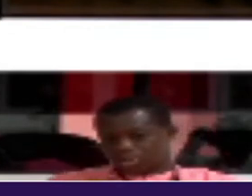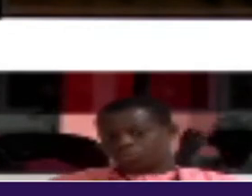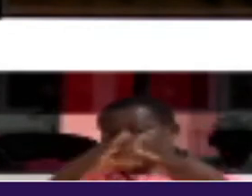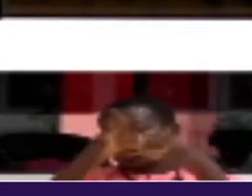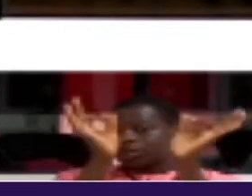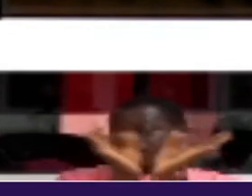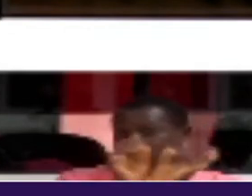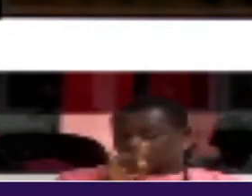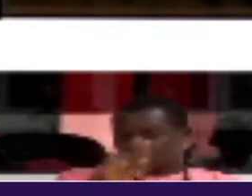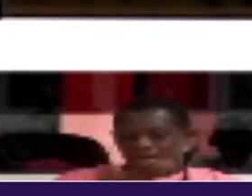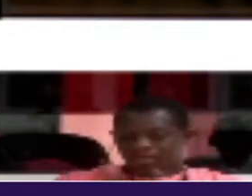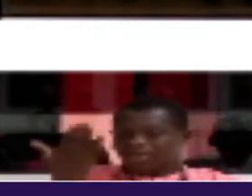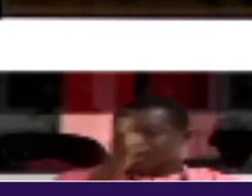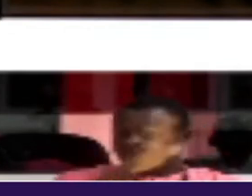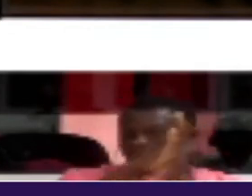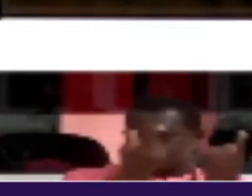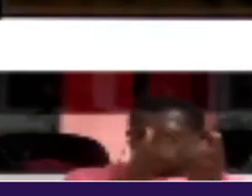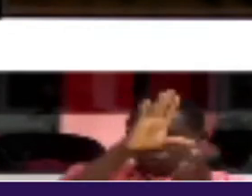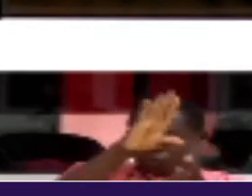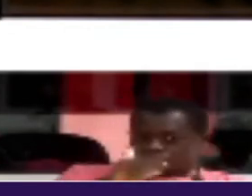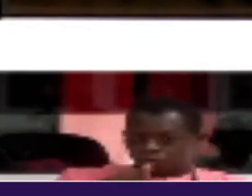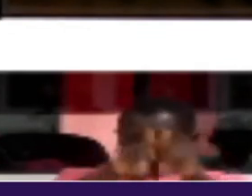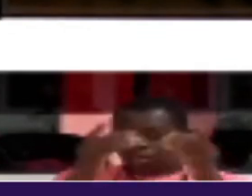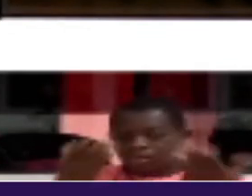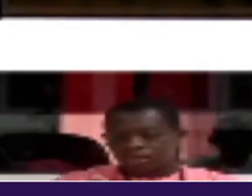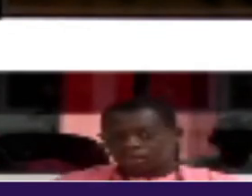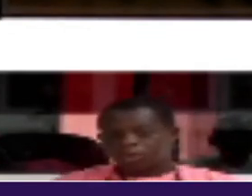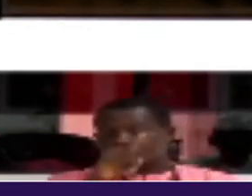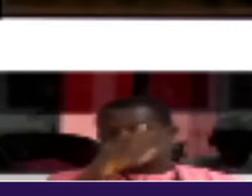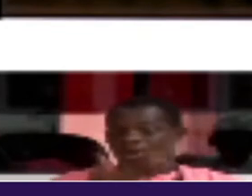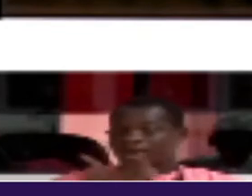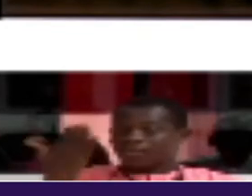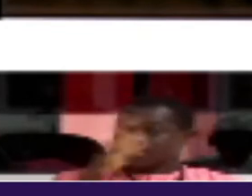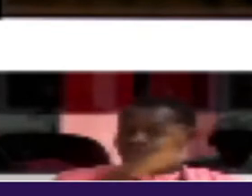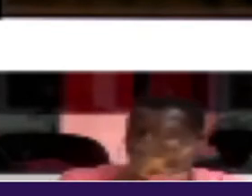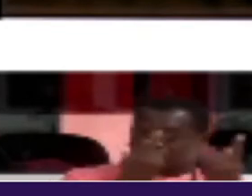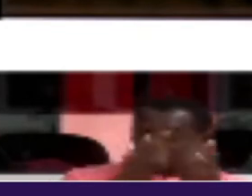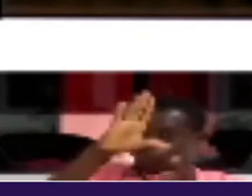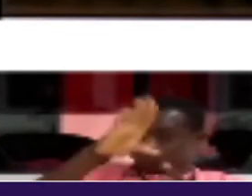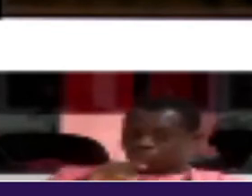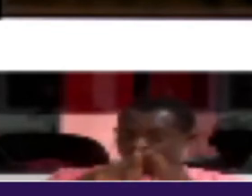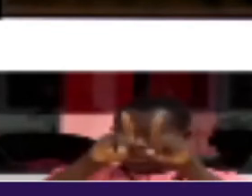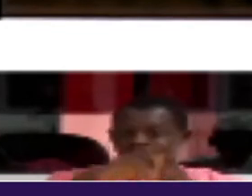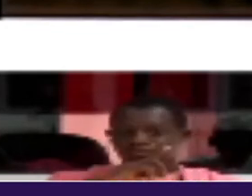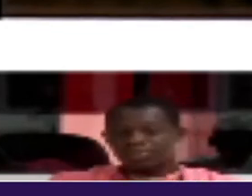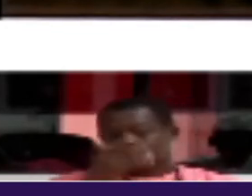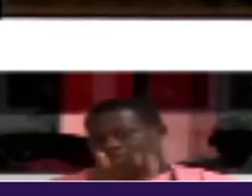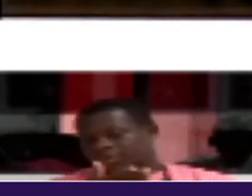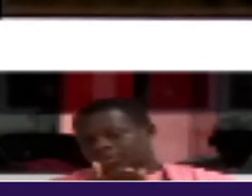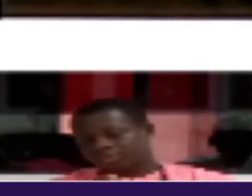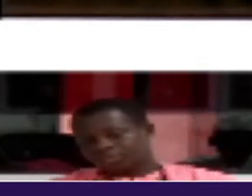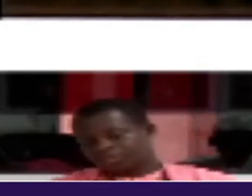him at that time? Did you have anything to do with him at the time? At that time?